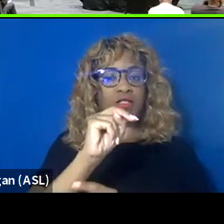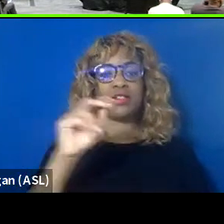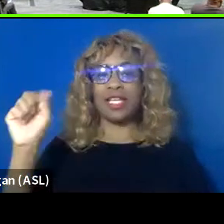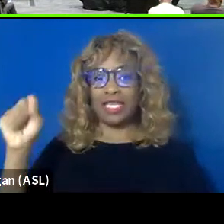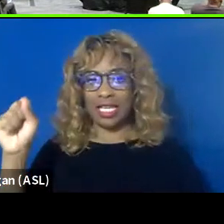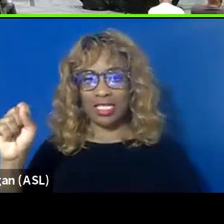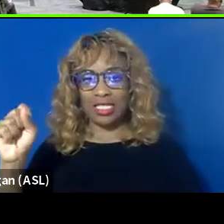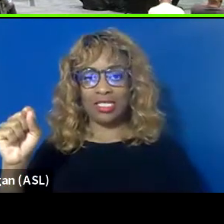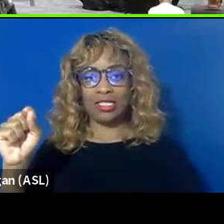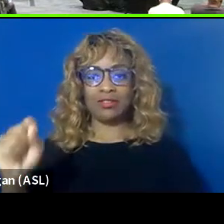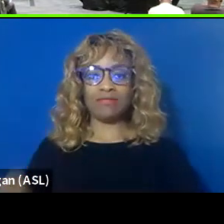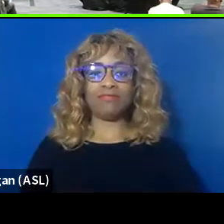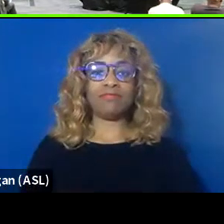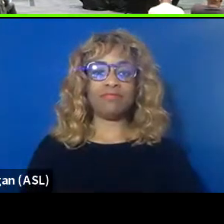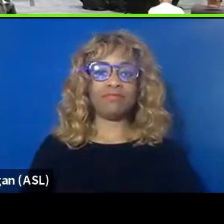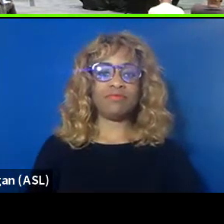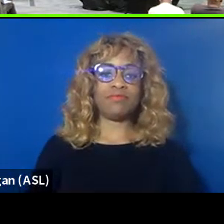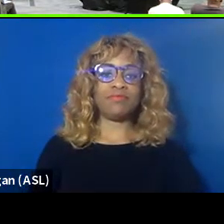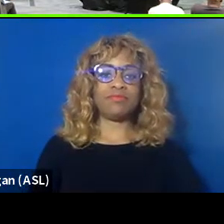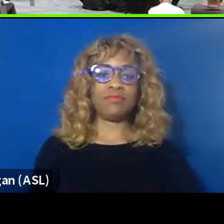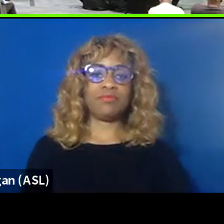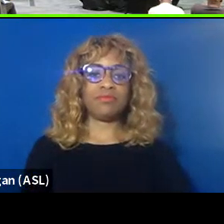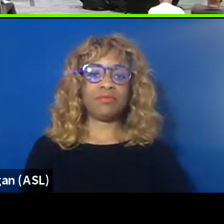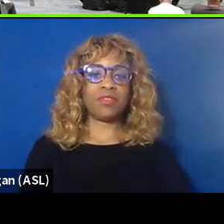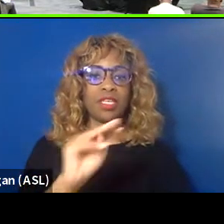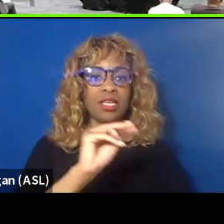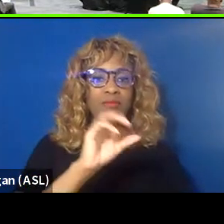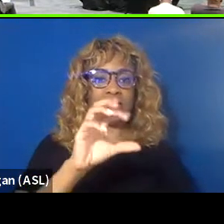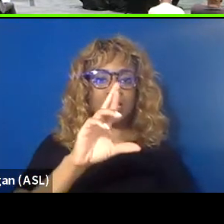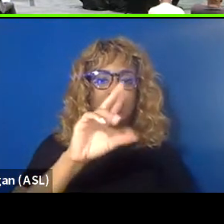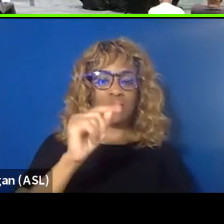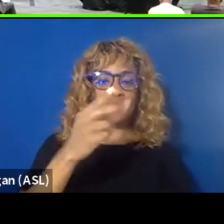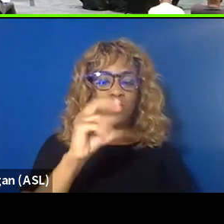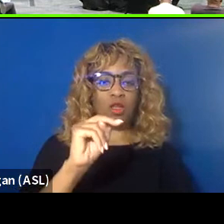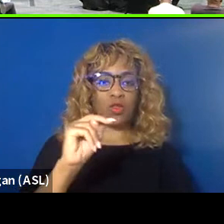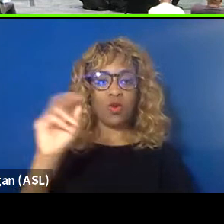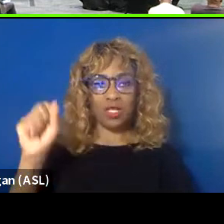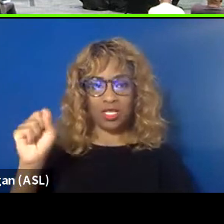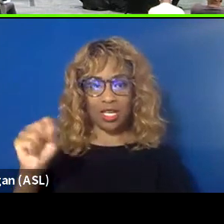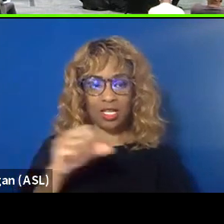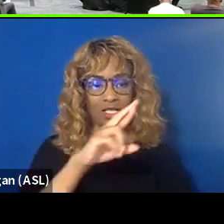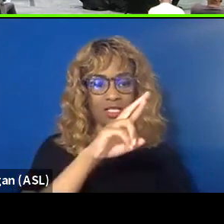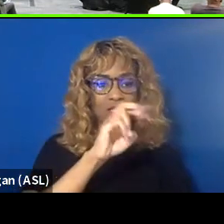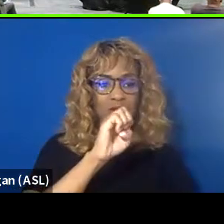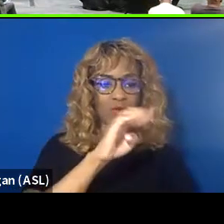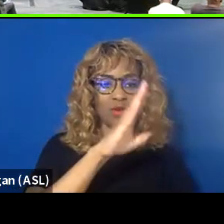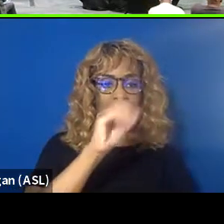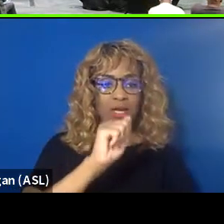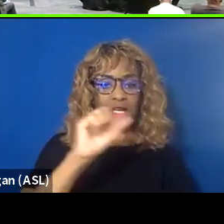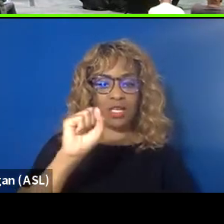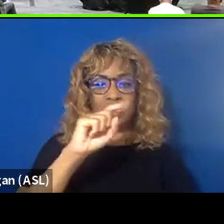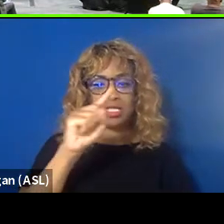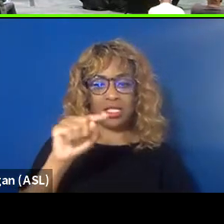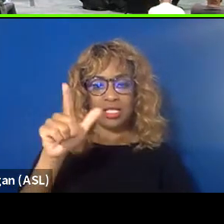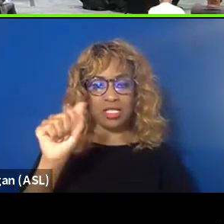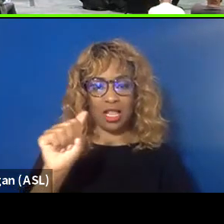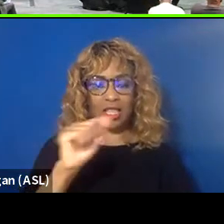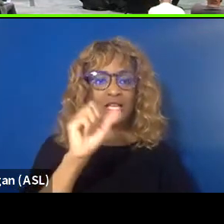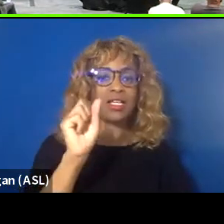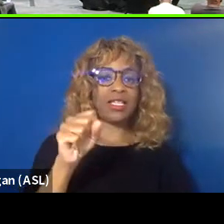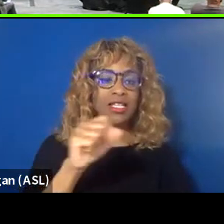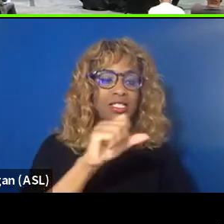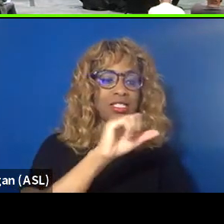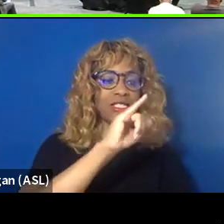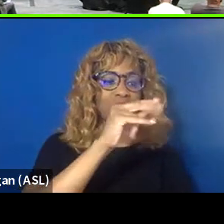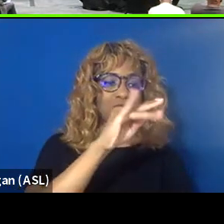Yes. MC Rothorn. Yes. Rebecca Satella. Yes. Janice